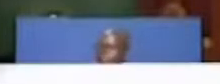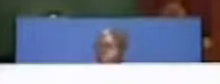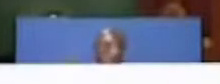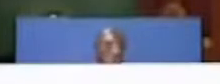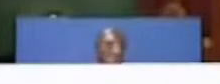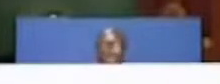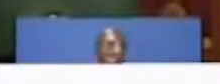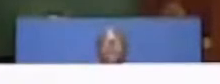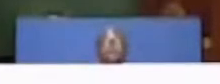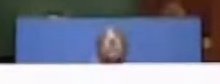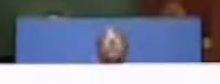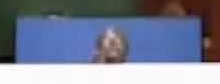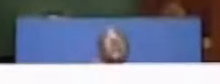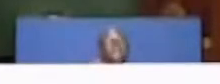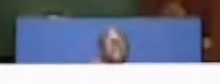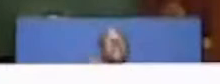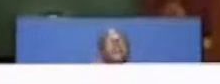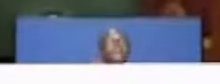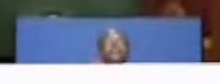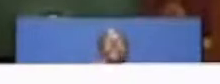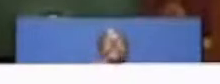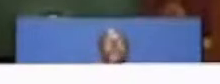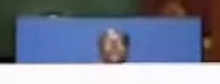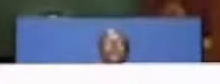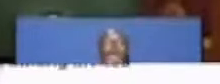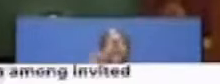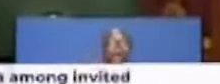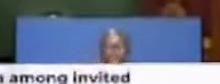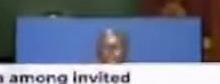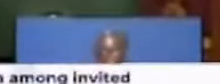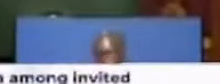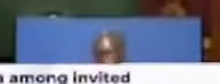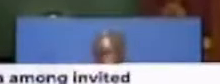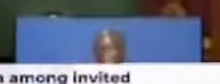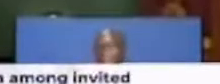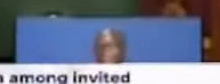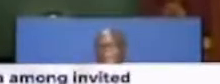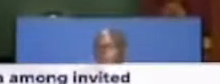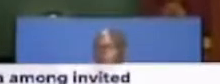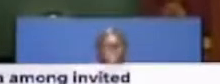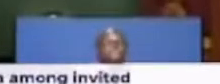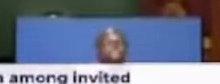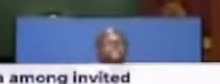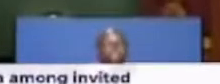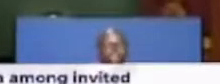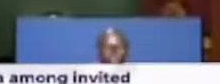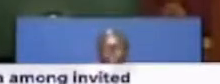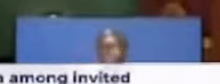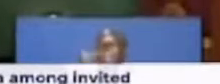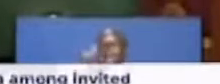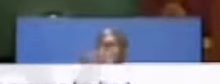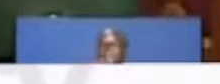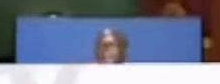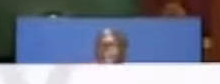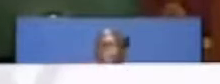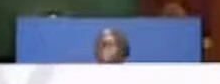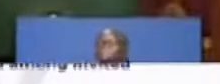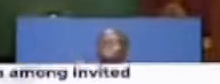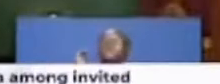ship takes only 12 hours. This means that by the time a tanker makes one